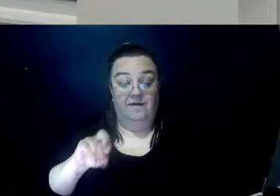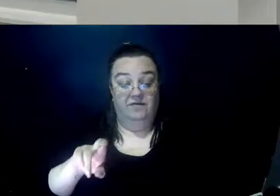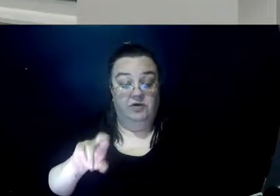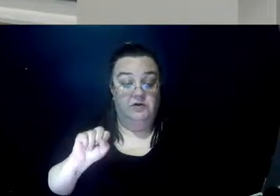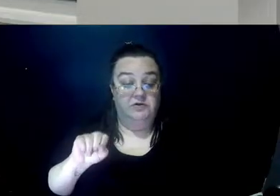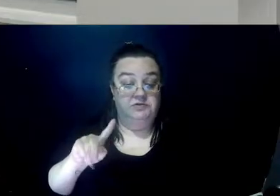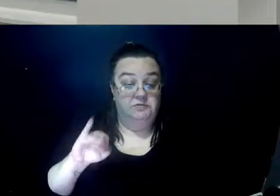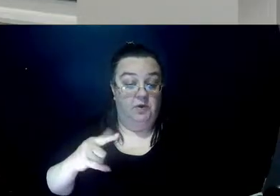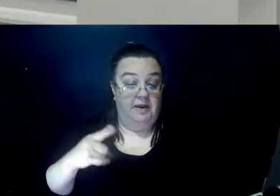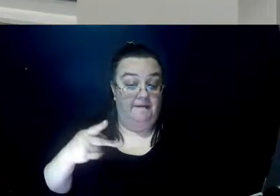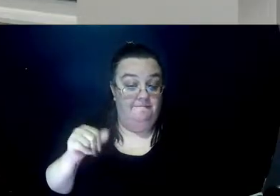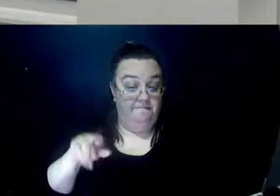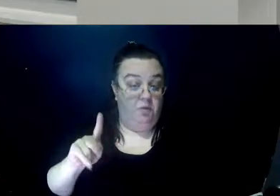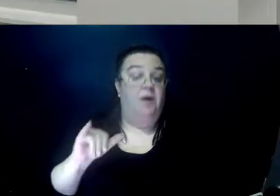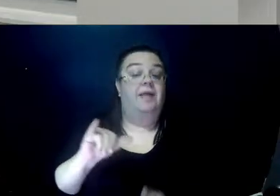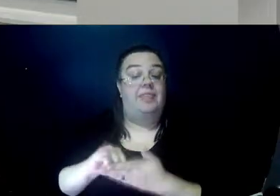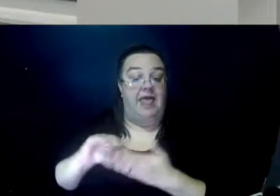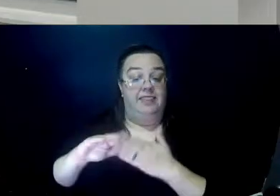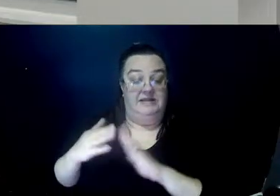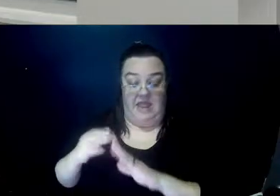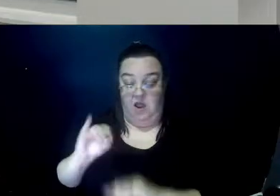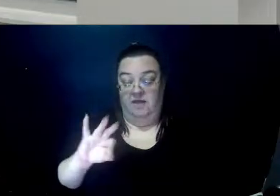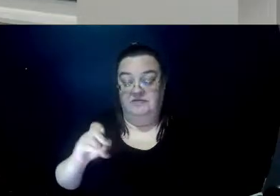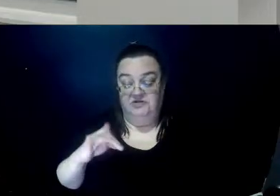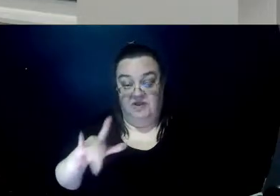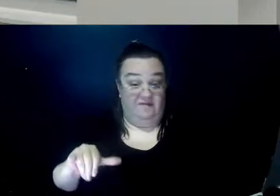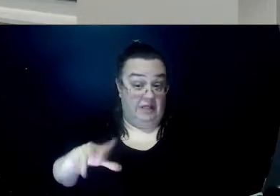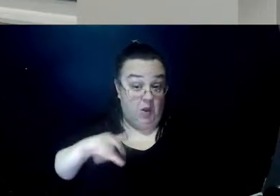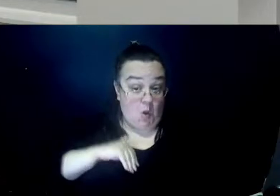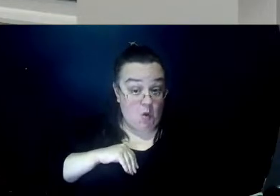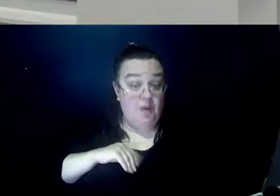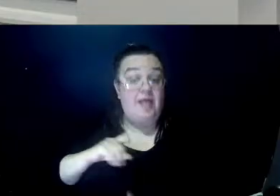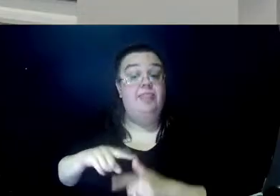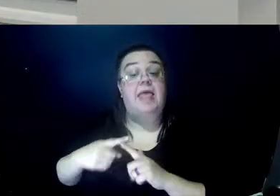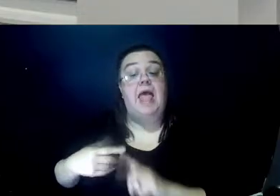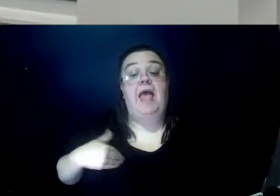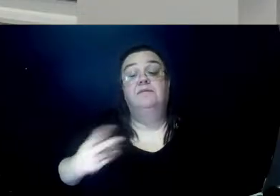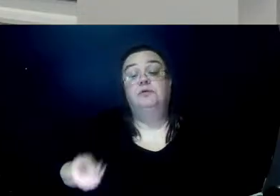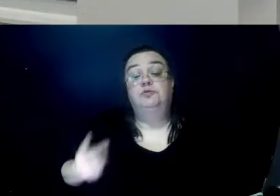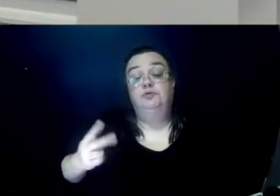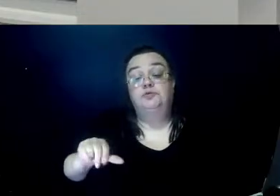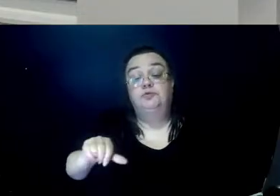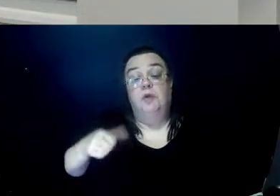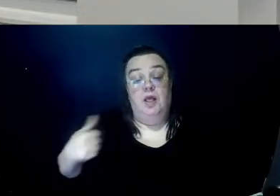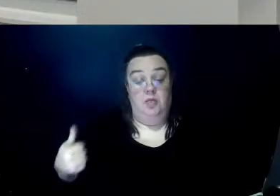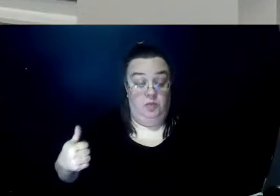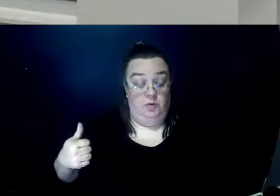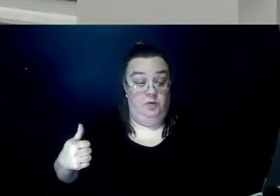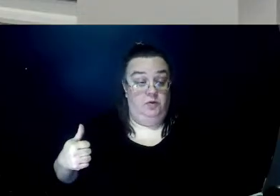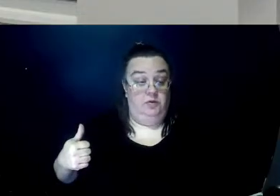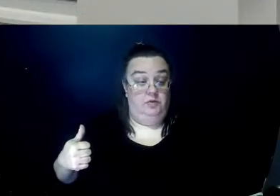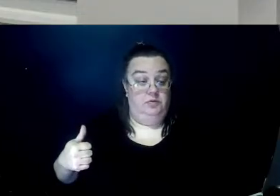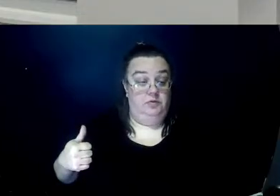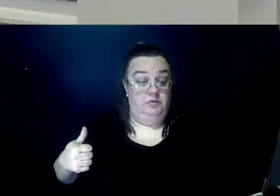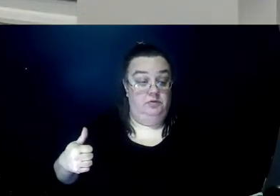That is owned by the town of Cheverly. And then we have 2 other